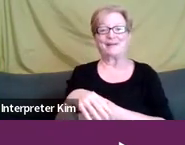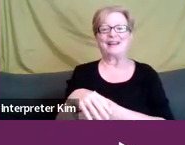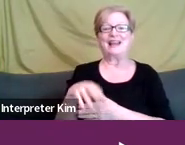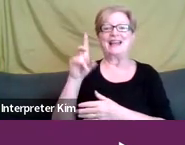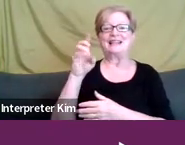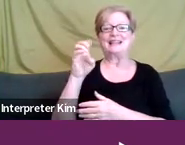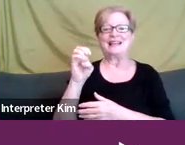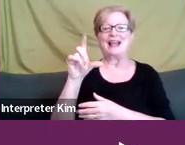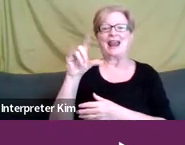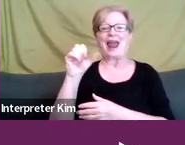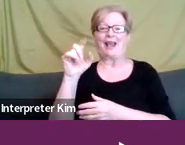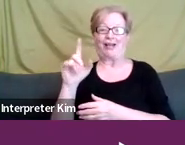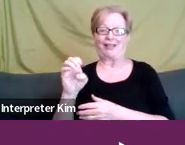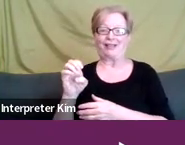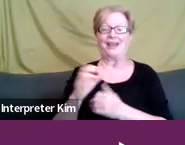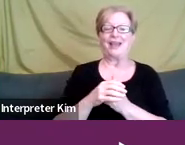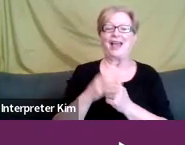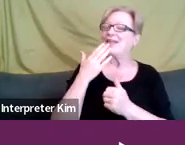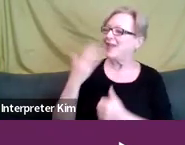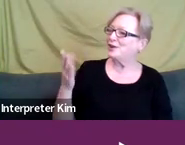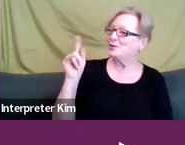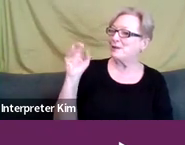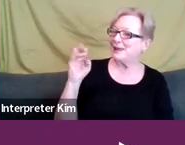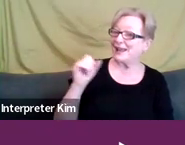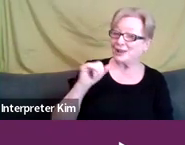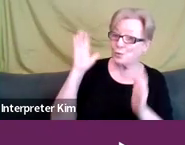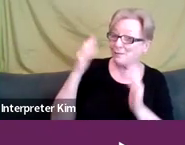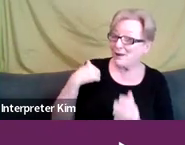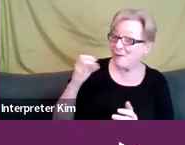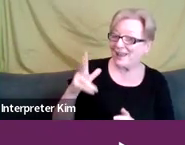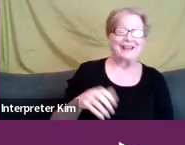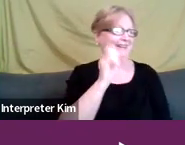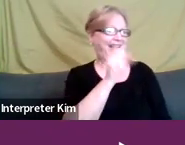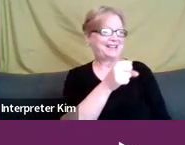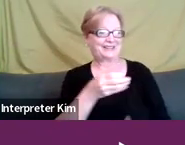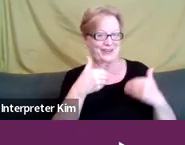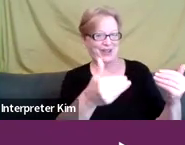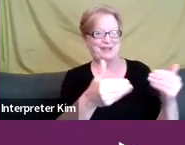DeLisle. Thanks, Tameka. Can you hear me all right? Yes. Okay.